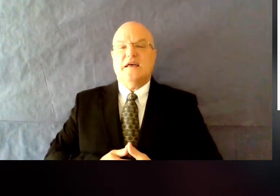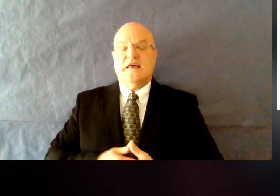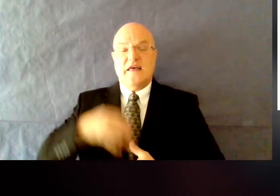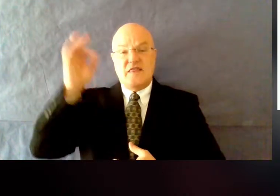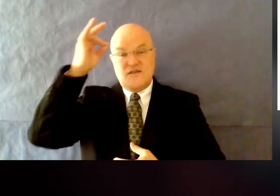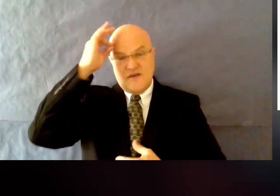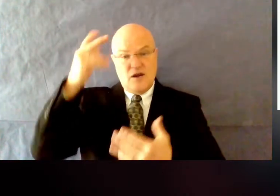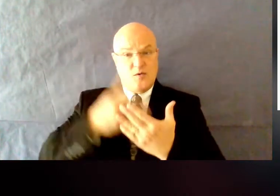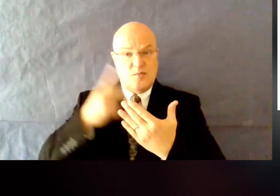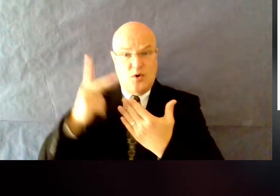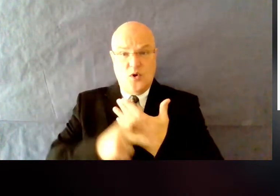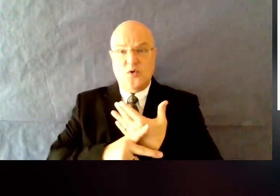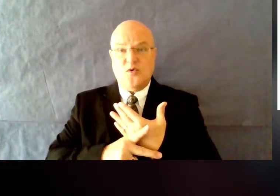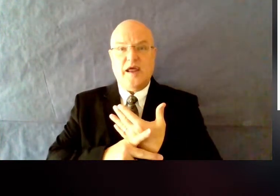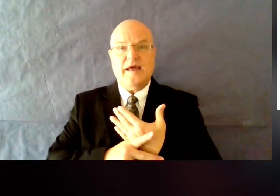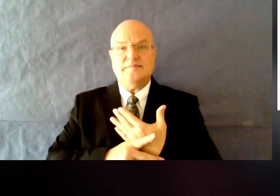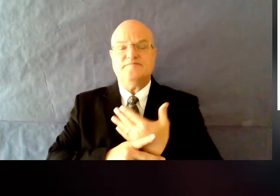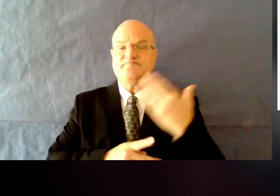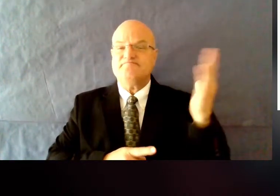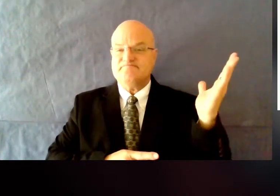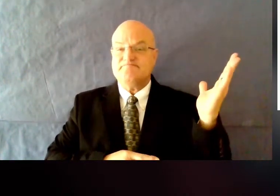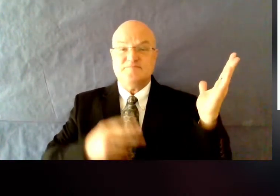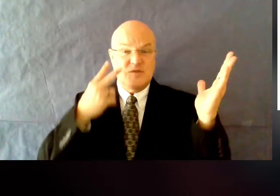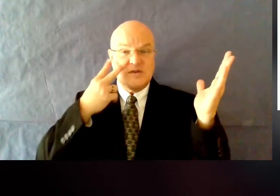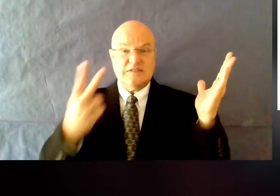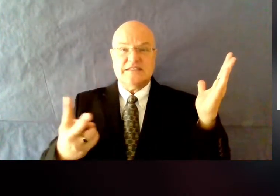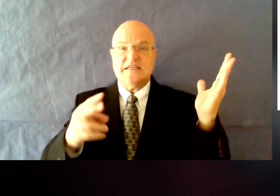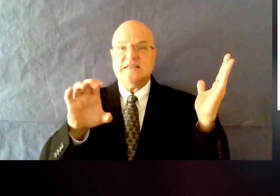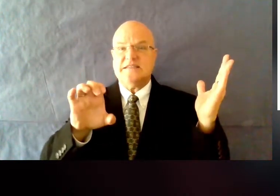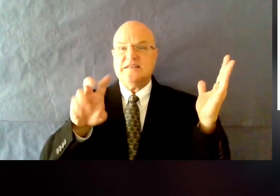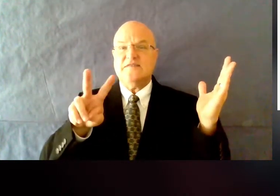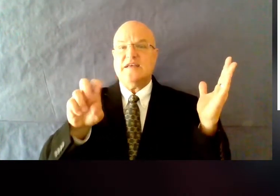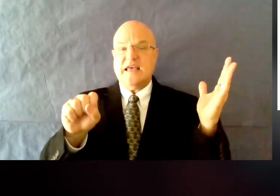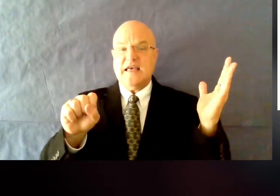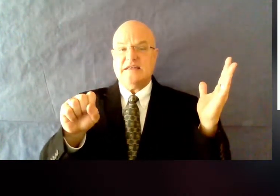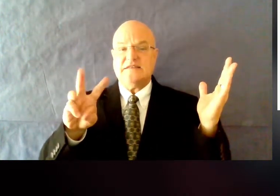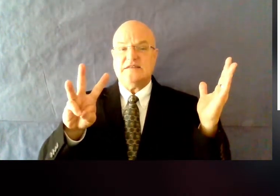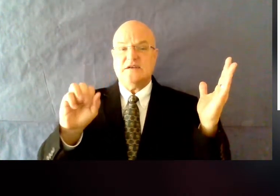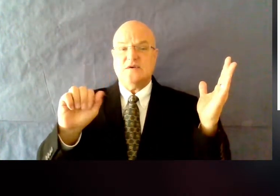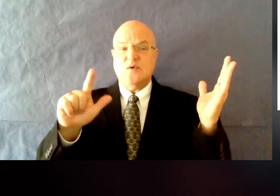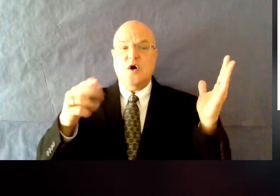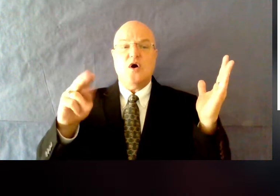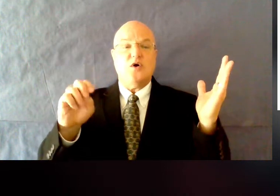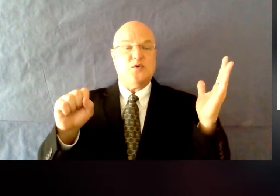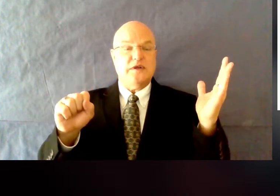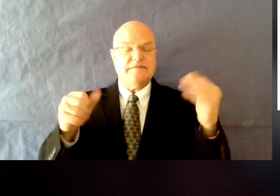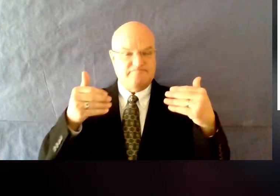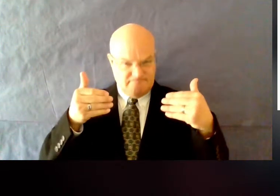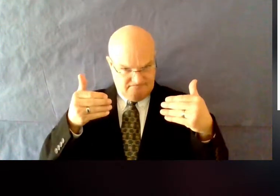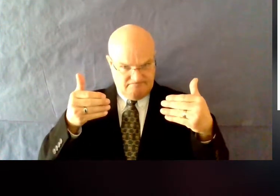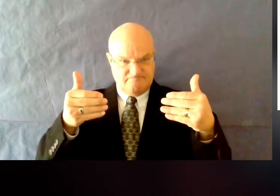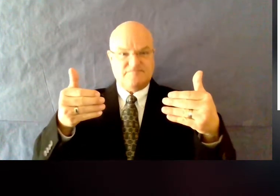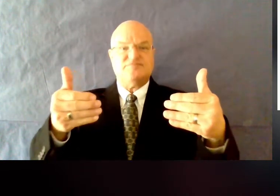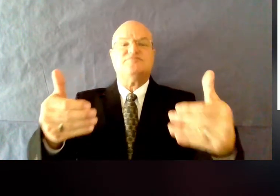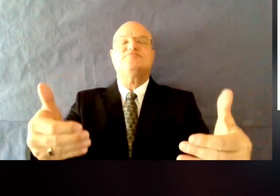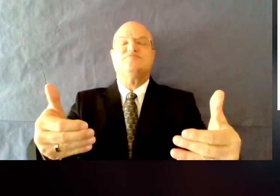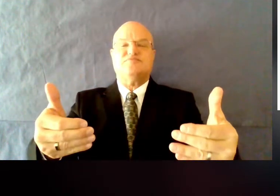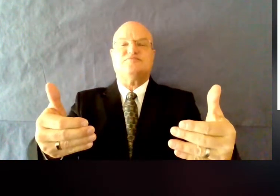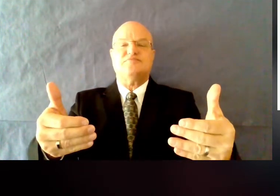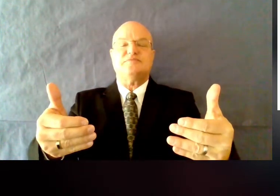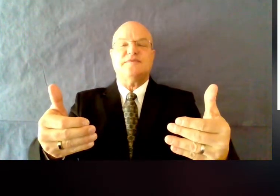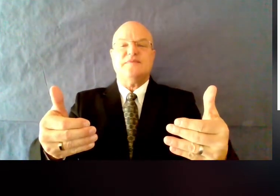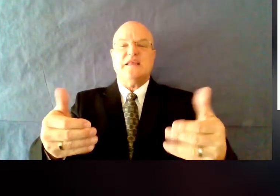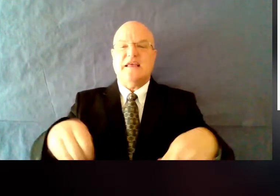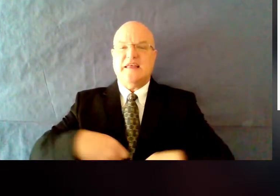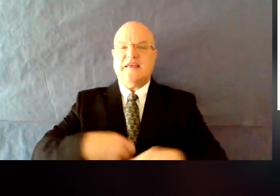program, you can see with CVS Walgreens, continues to move forward at and they've given